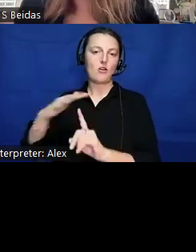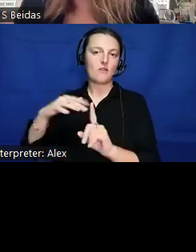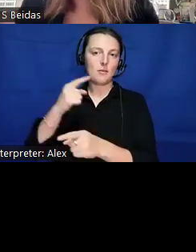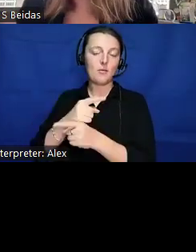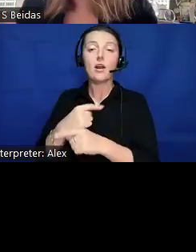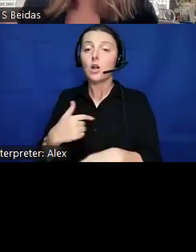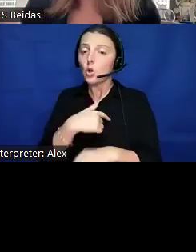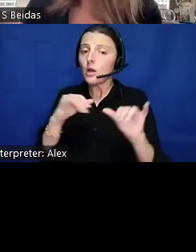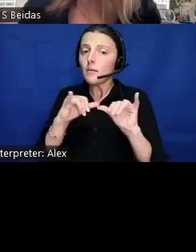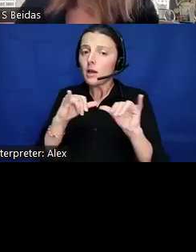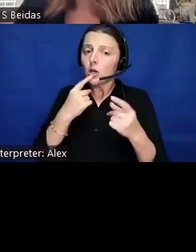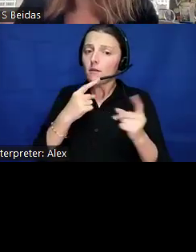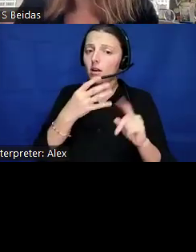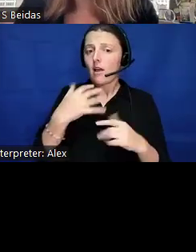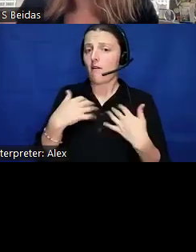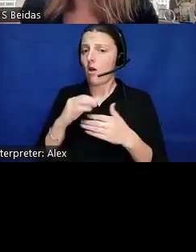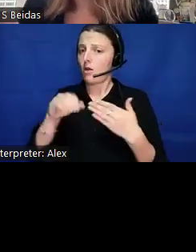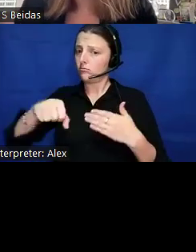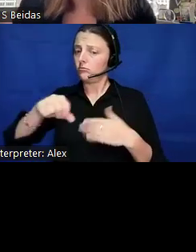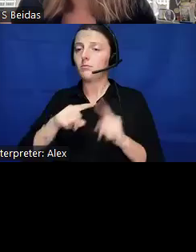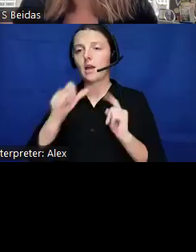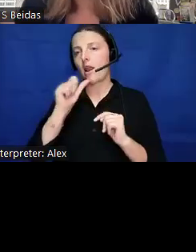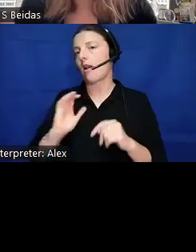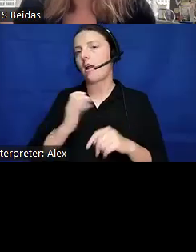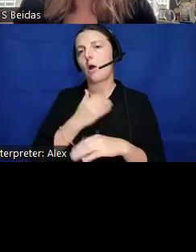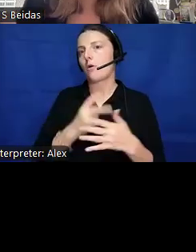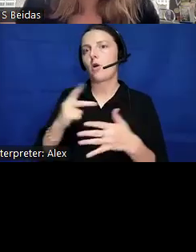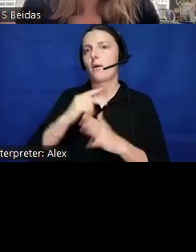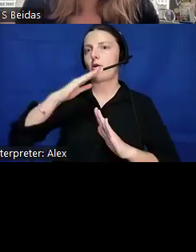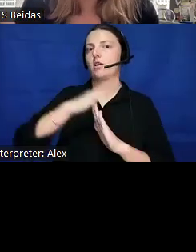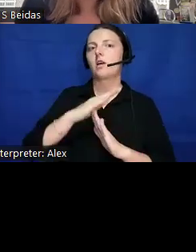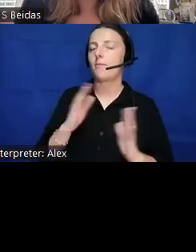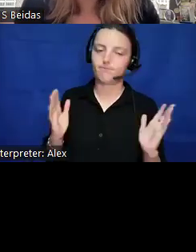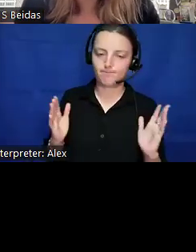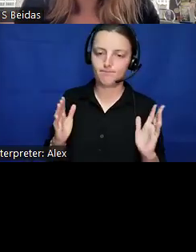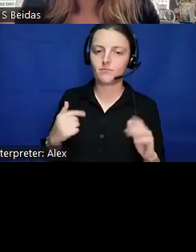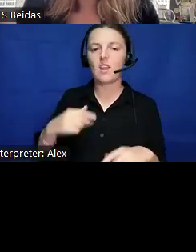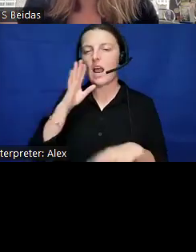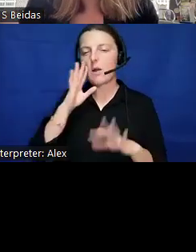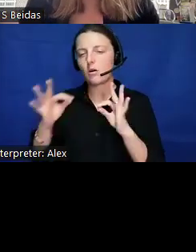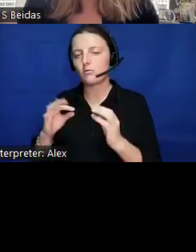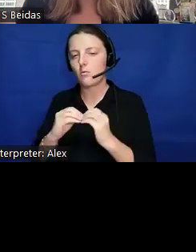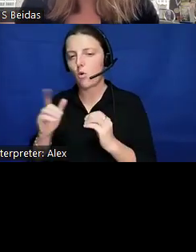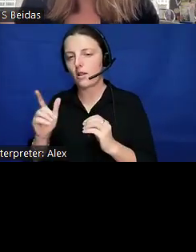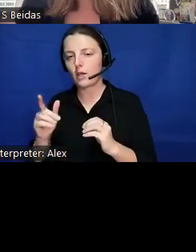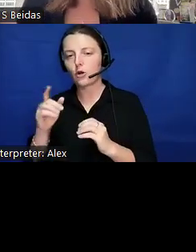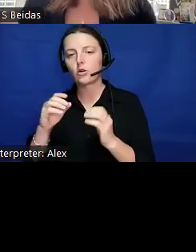effectiveness or health outcomes, but it's not our primary focus. And I'll say a little bit more about that when I introduce you to the implementation science